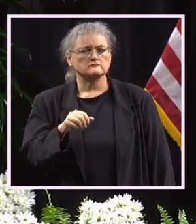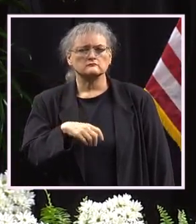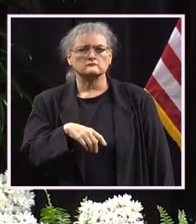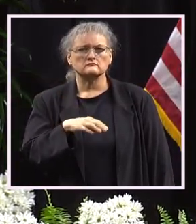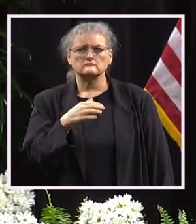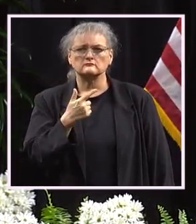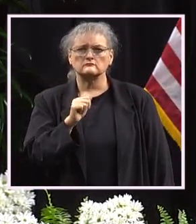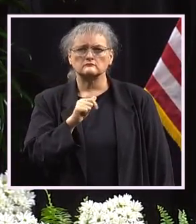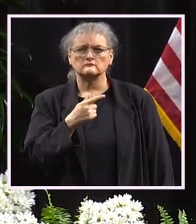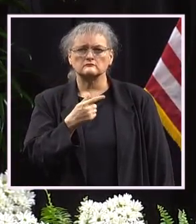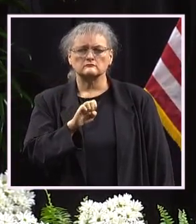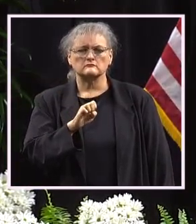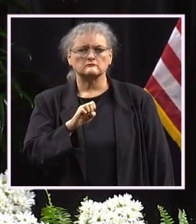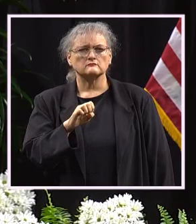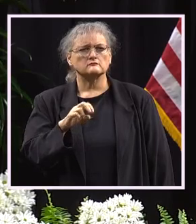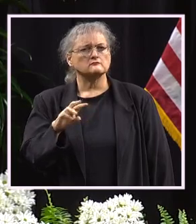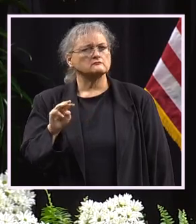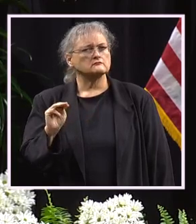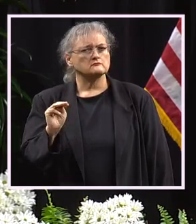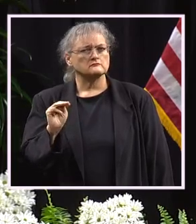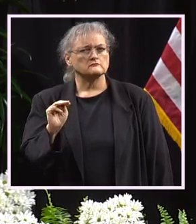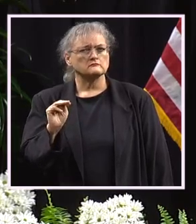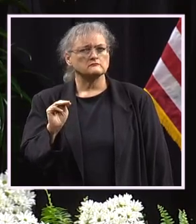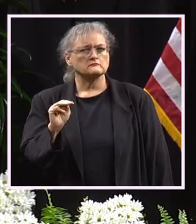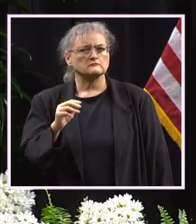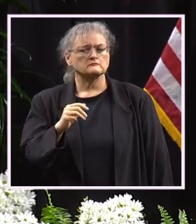Gage S. Valero Martinez.